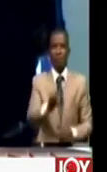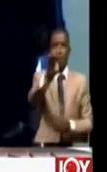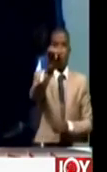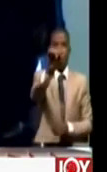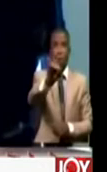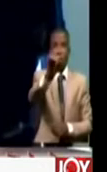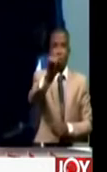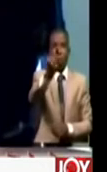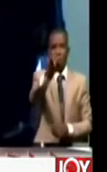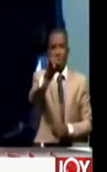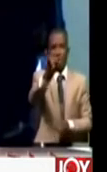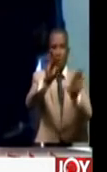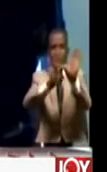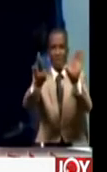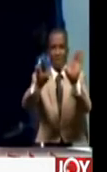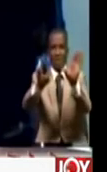OT region.